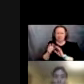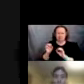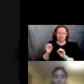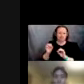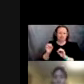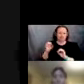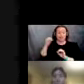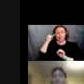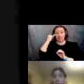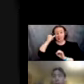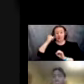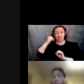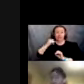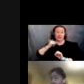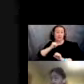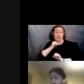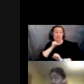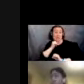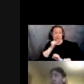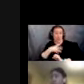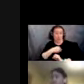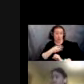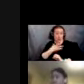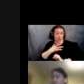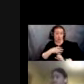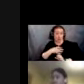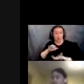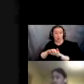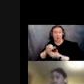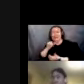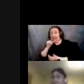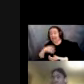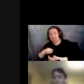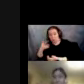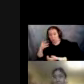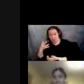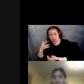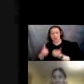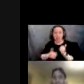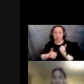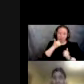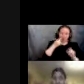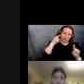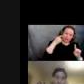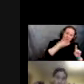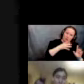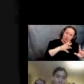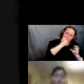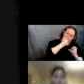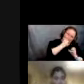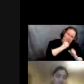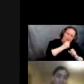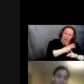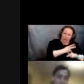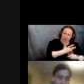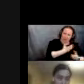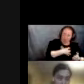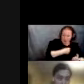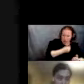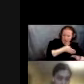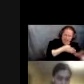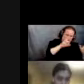non-white intermarrying each other. It was mostly to keep the white bloodlines, quote unquote, pure,